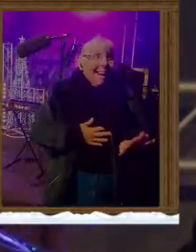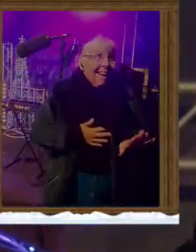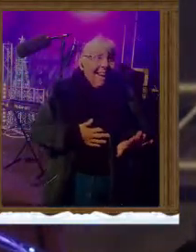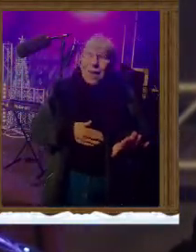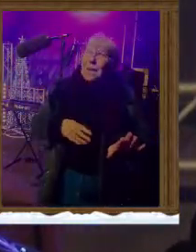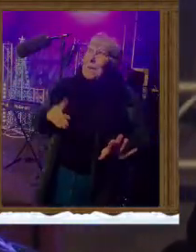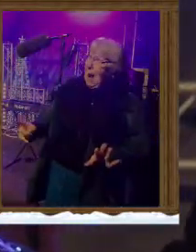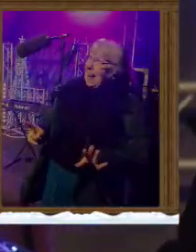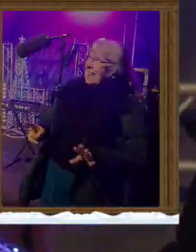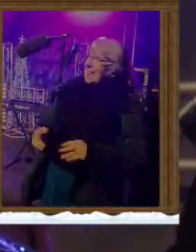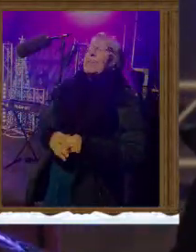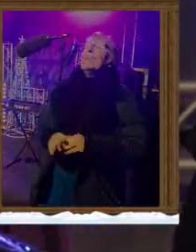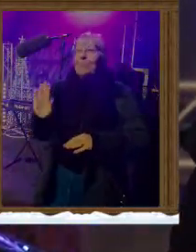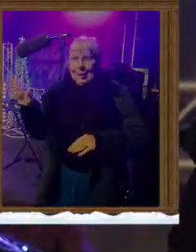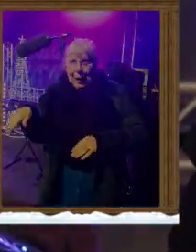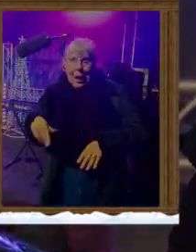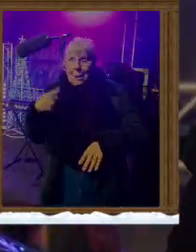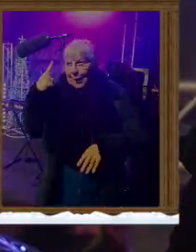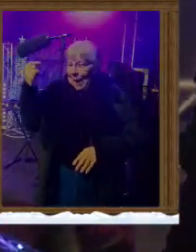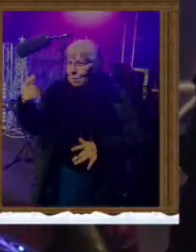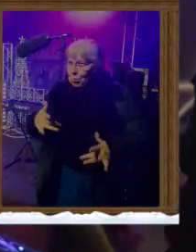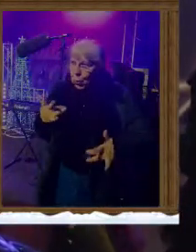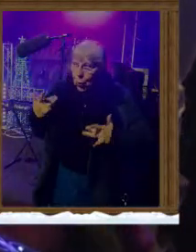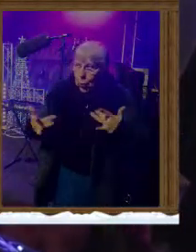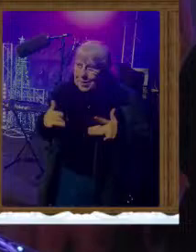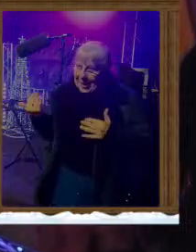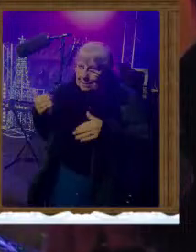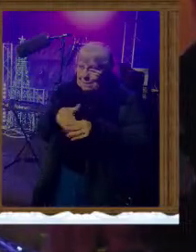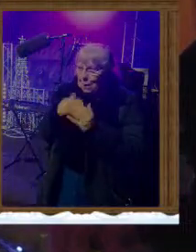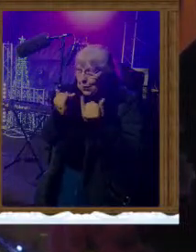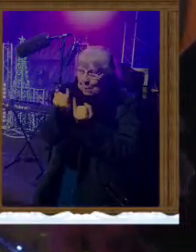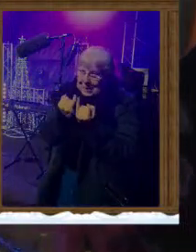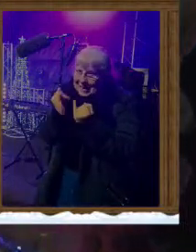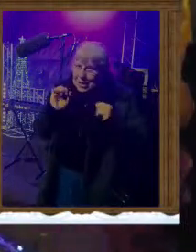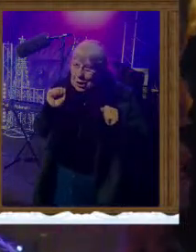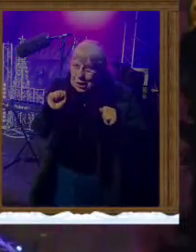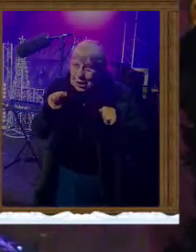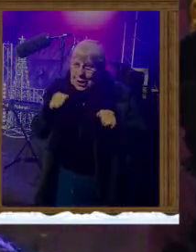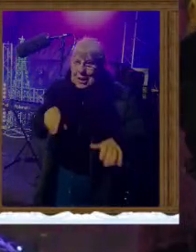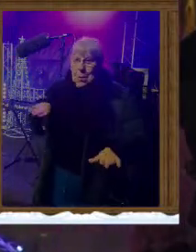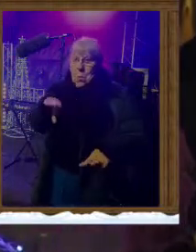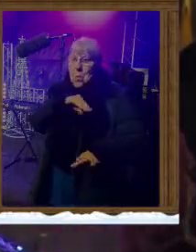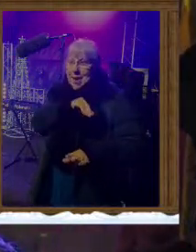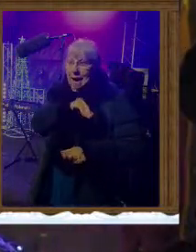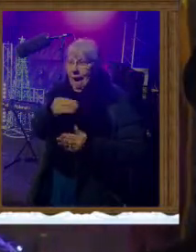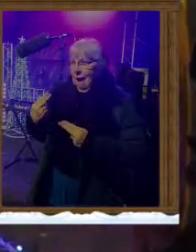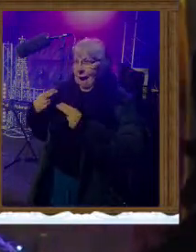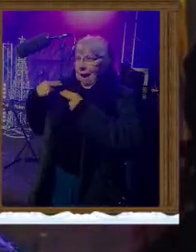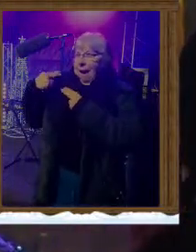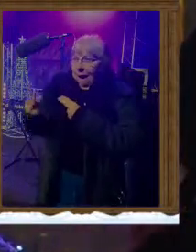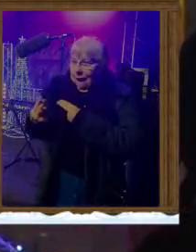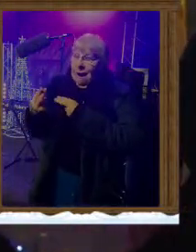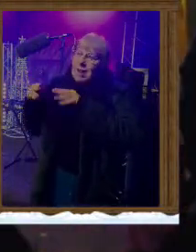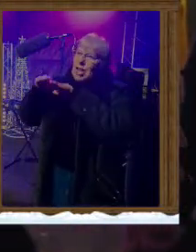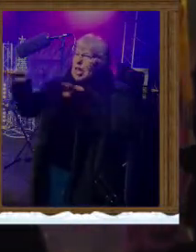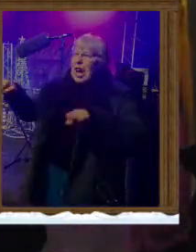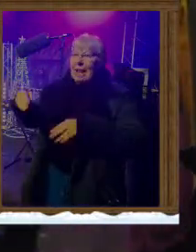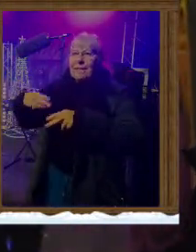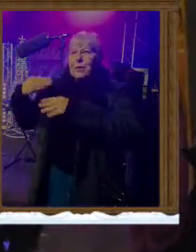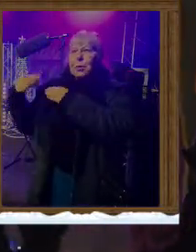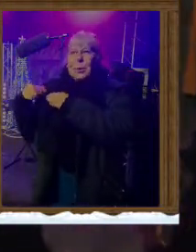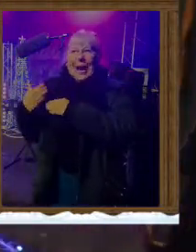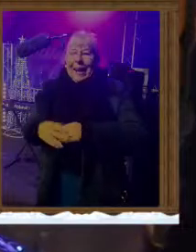What? Well, the elves get so, so excited to take part. And the winner gets put on shelf duty.